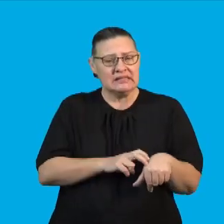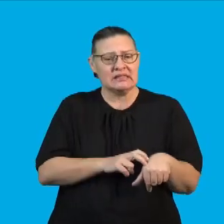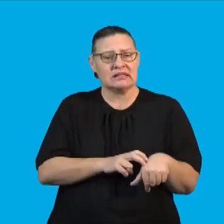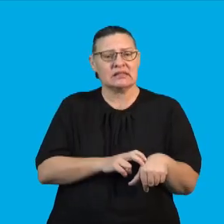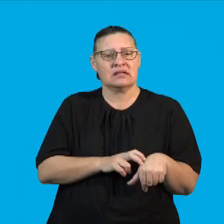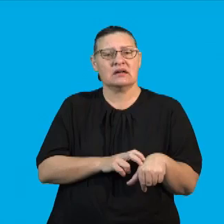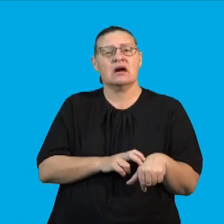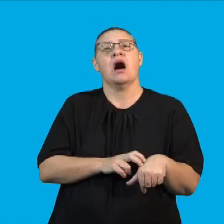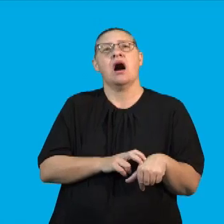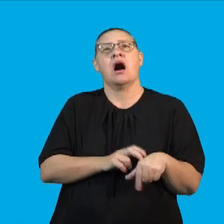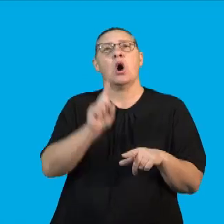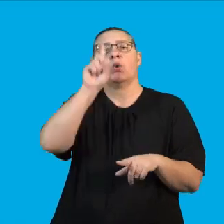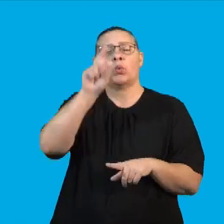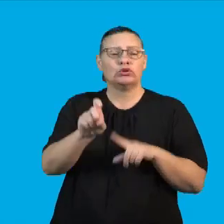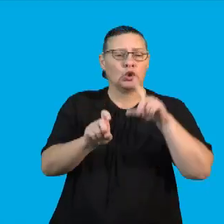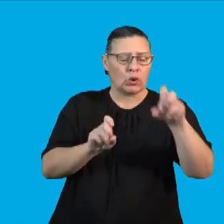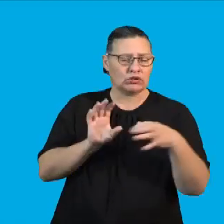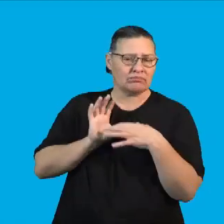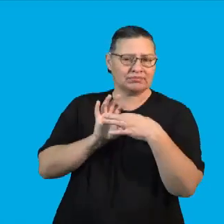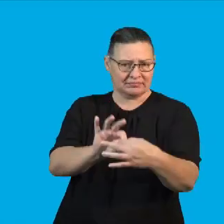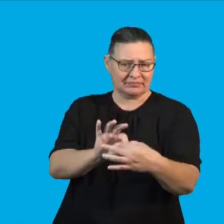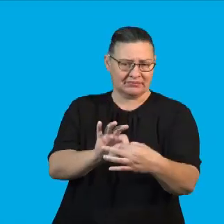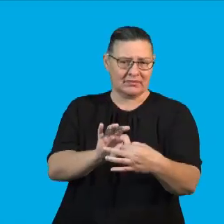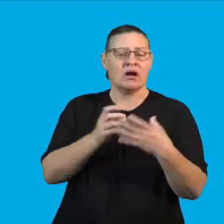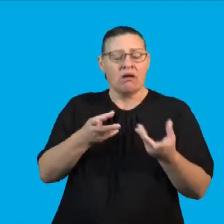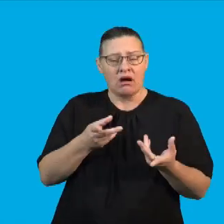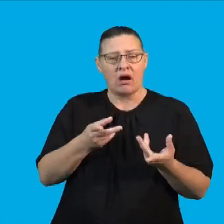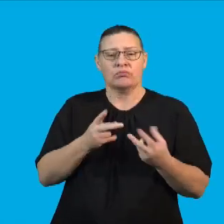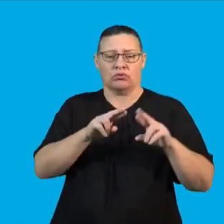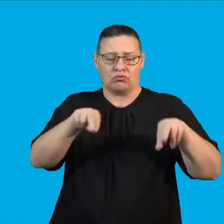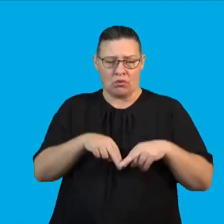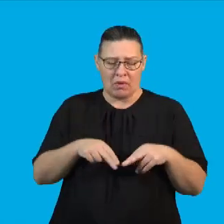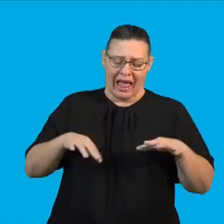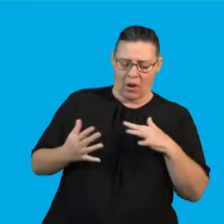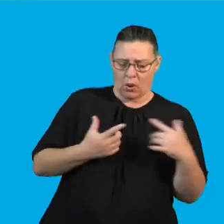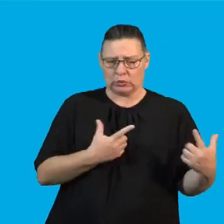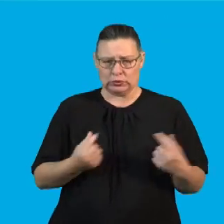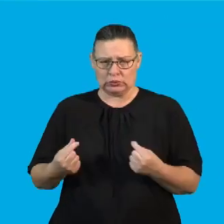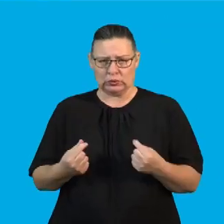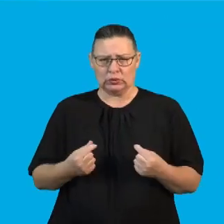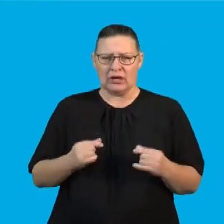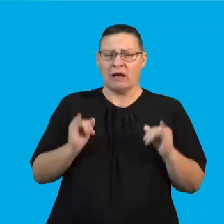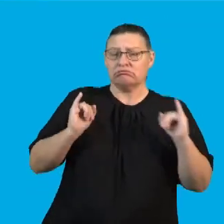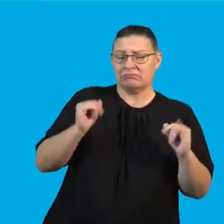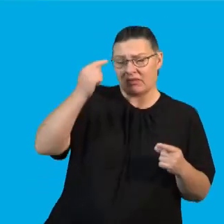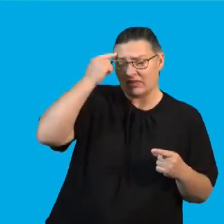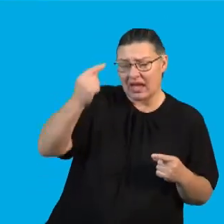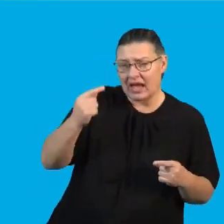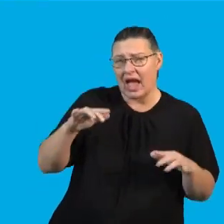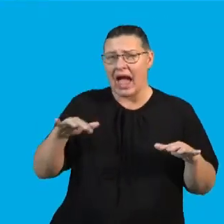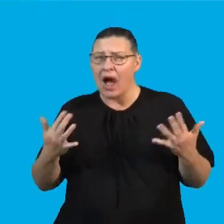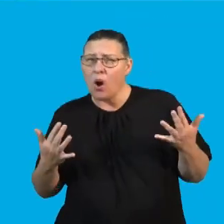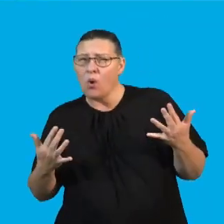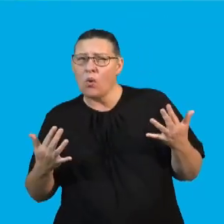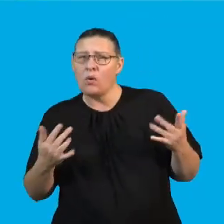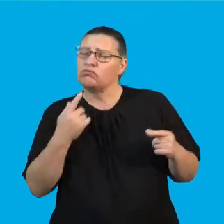to relate to the question that you are addressing in the examination room. Critical thinking, for example, when